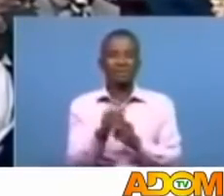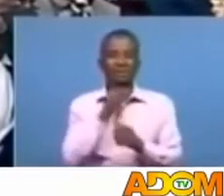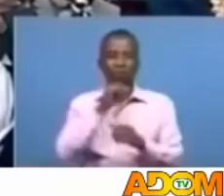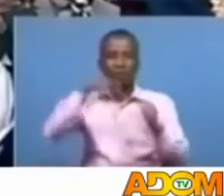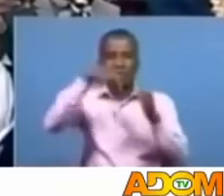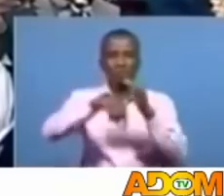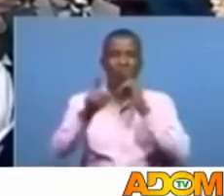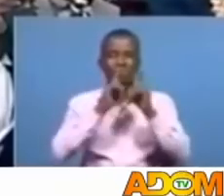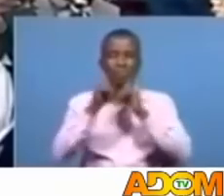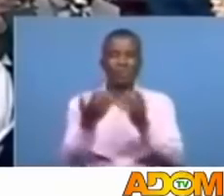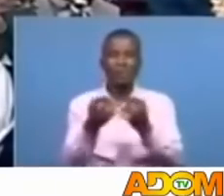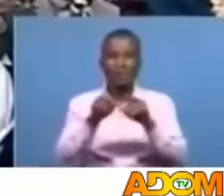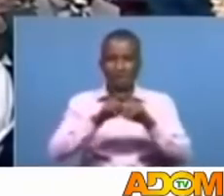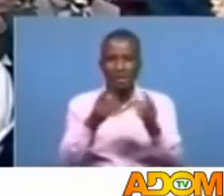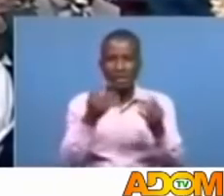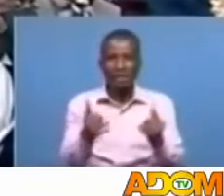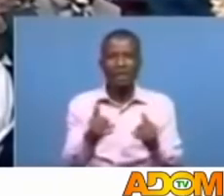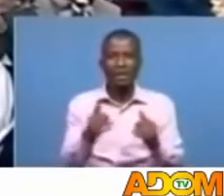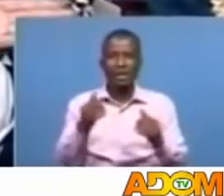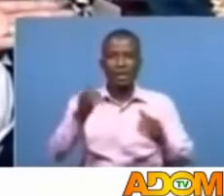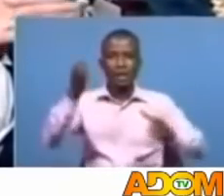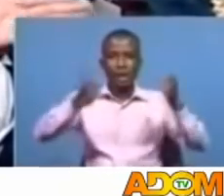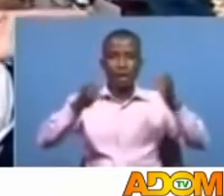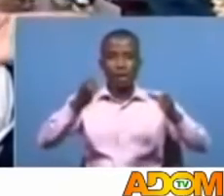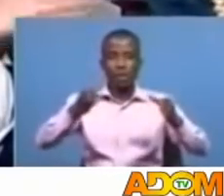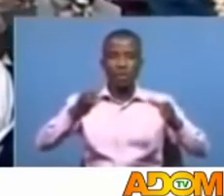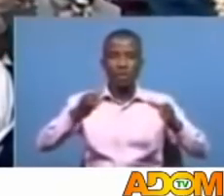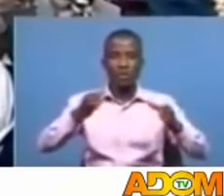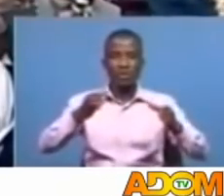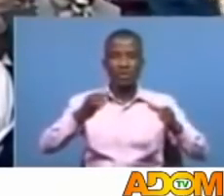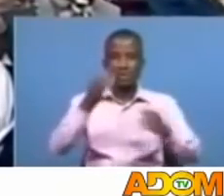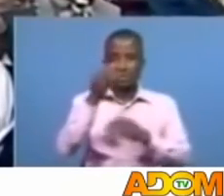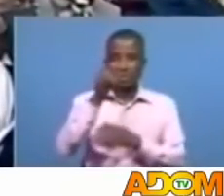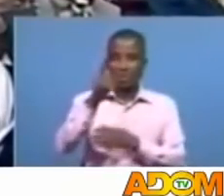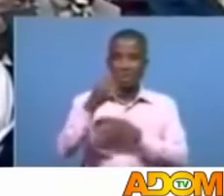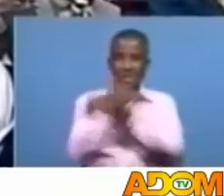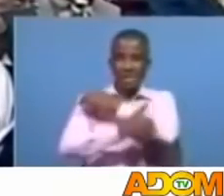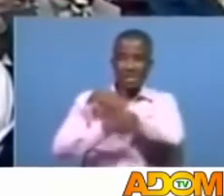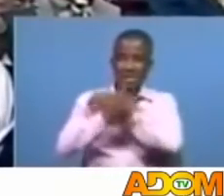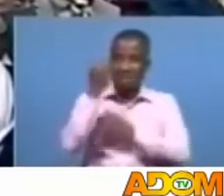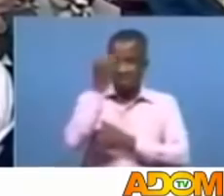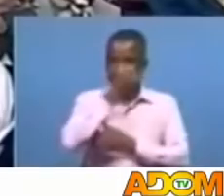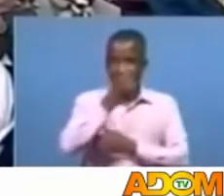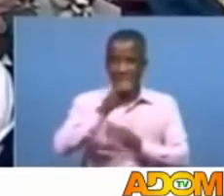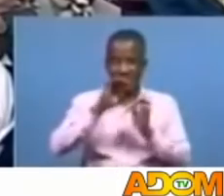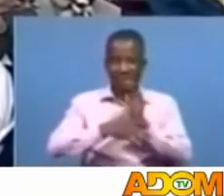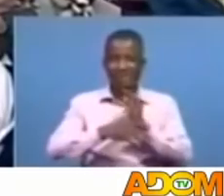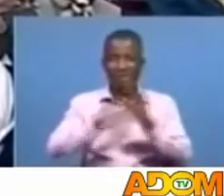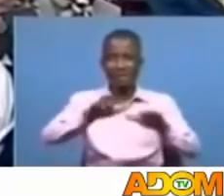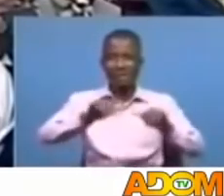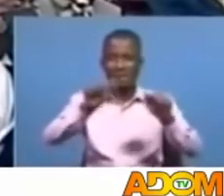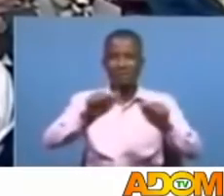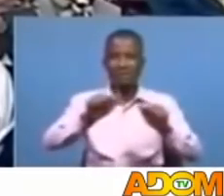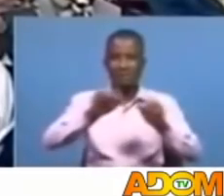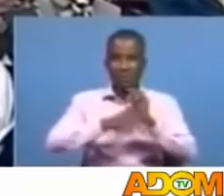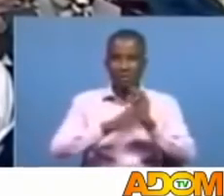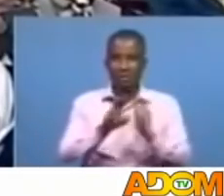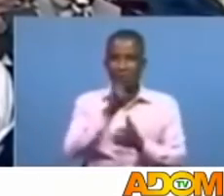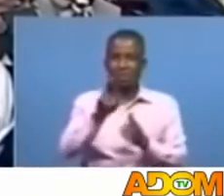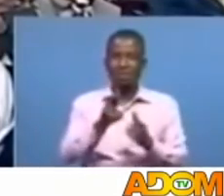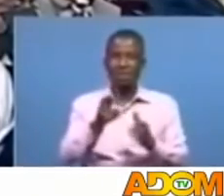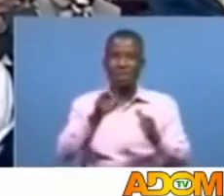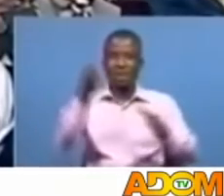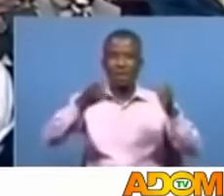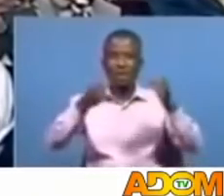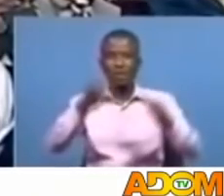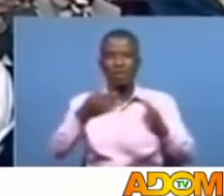to underline the fact that the Supreme Court of the Netherlands, whose reasoning was adopted by the Supreme Court of